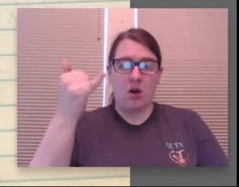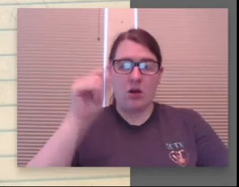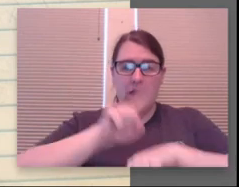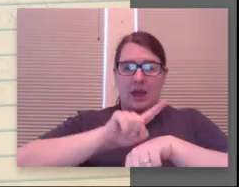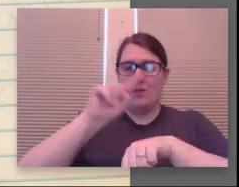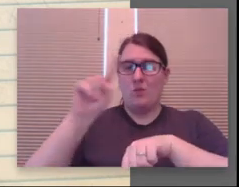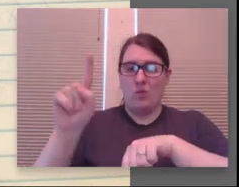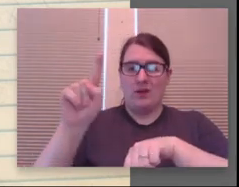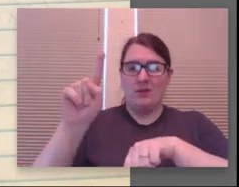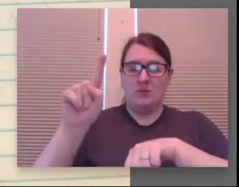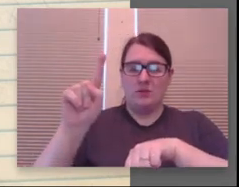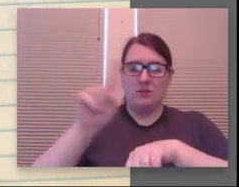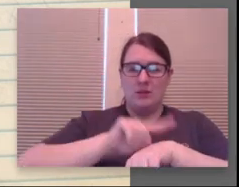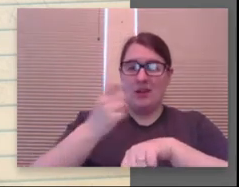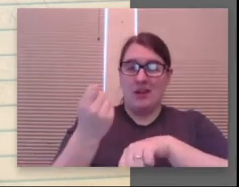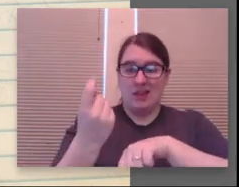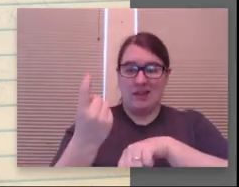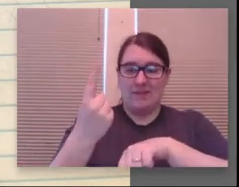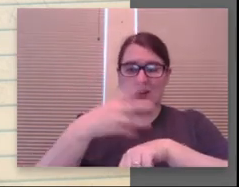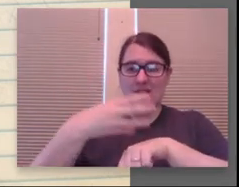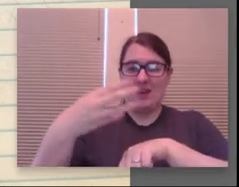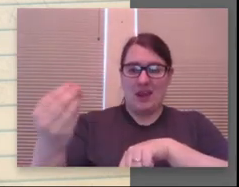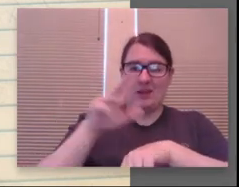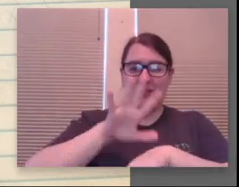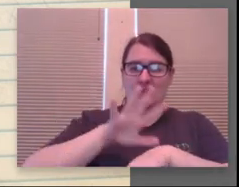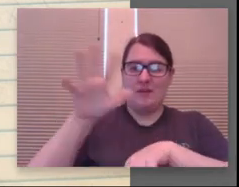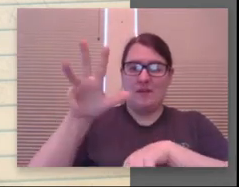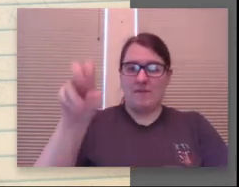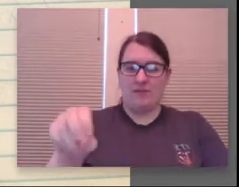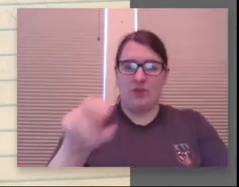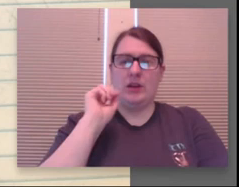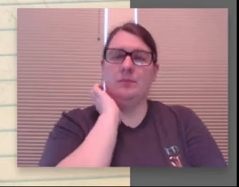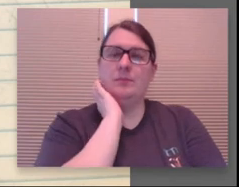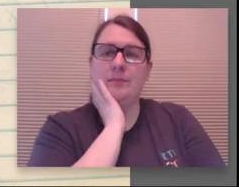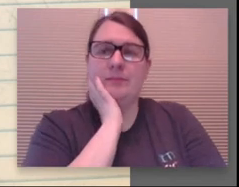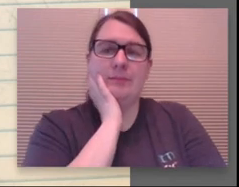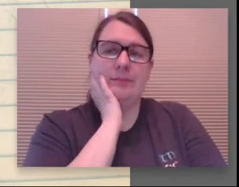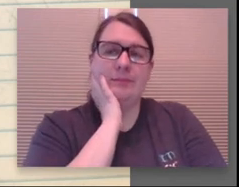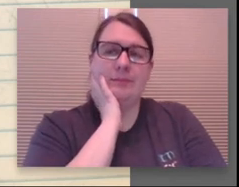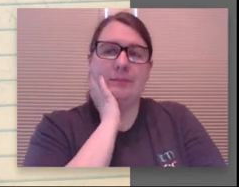call at 1, 11, and 5:30.